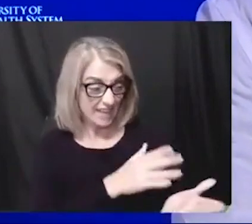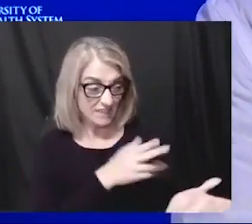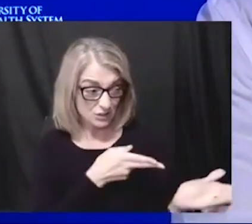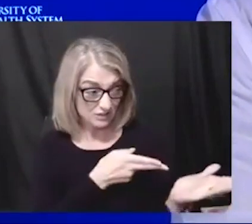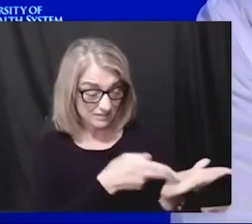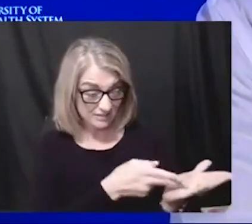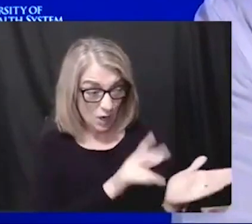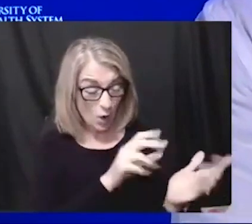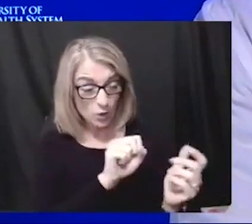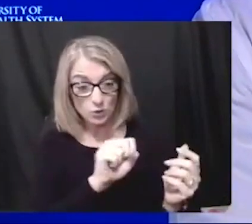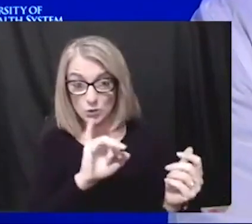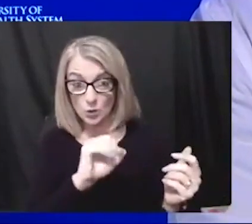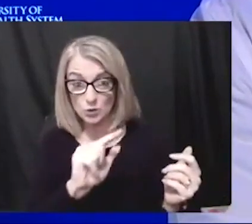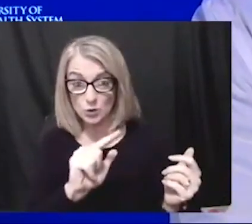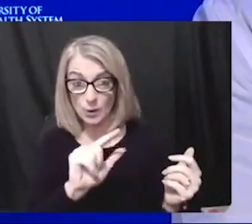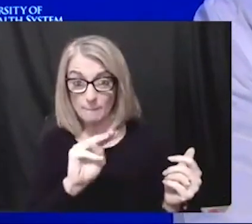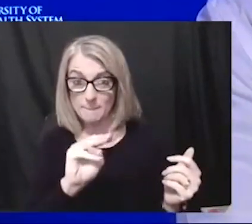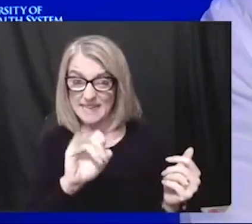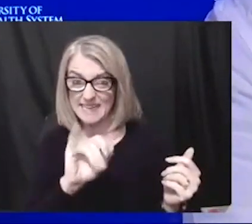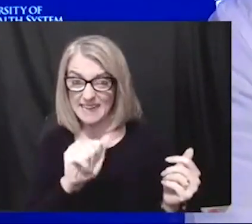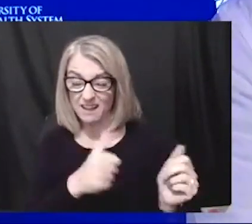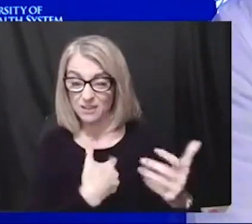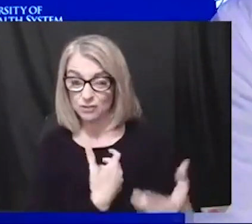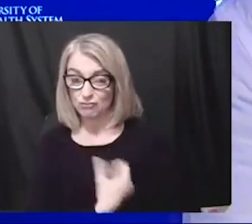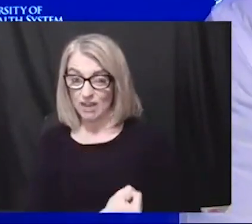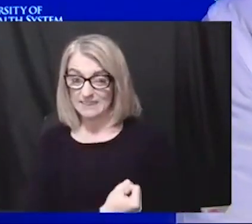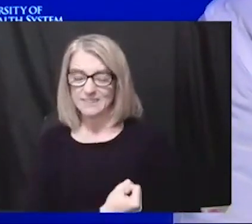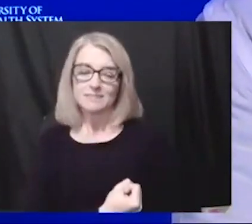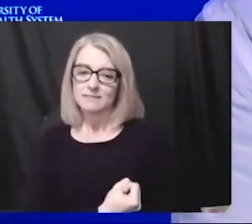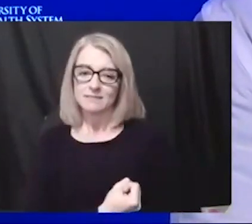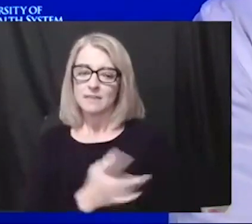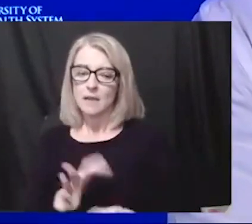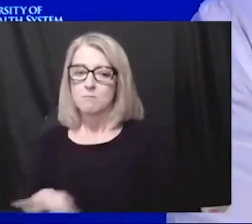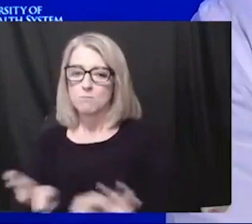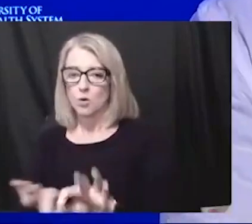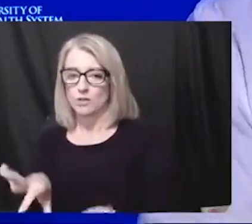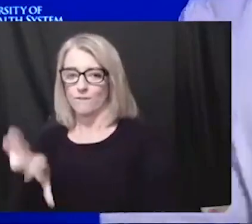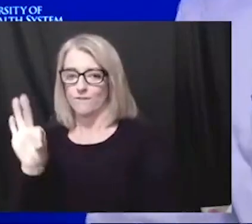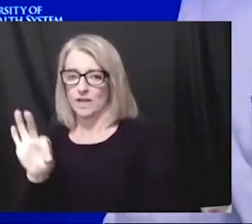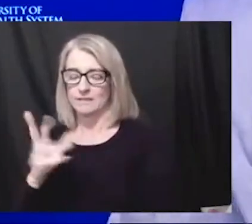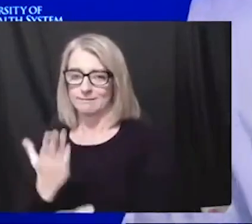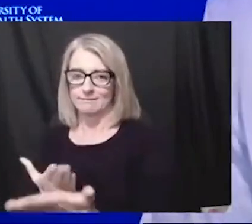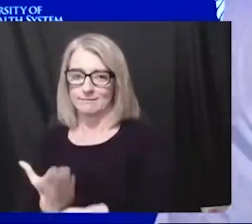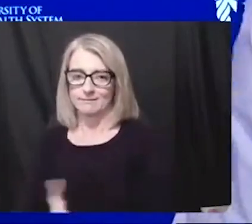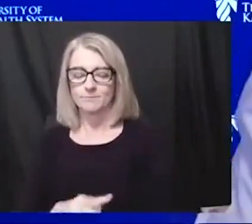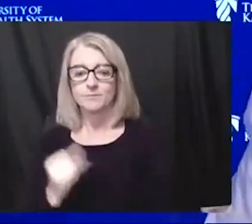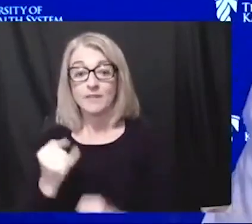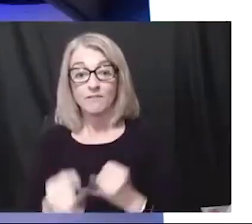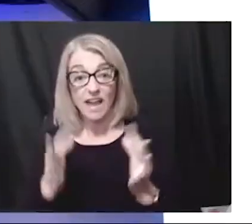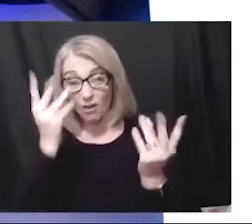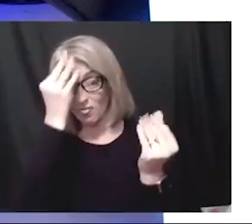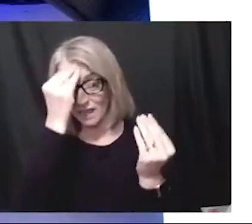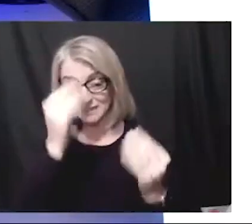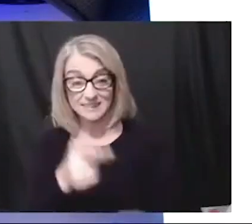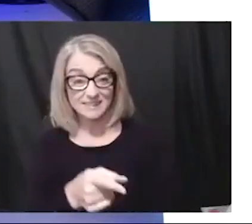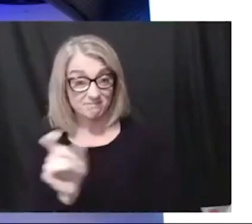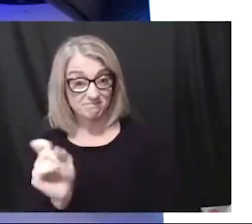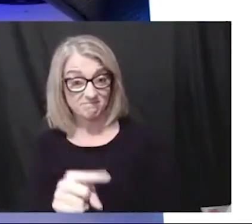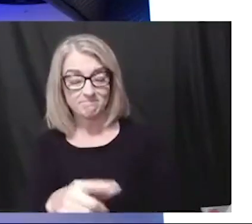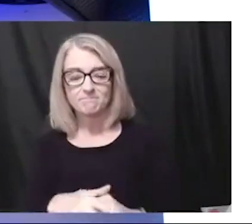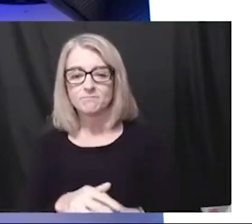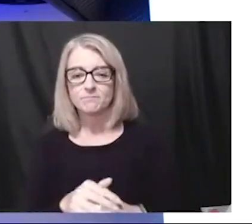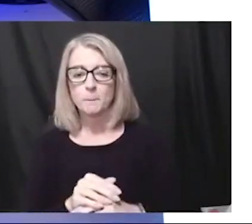school. I can't be late to school. I'll be in detention, blah, blah, blah. What? It's a choice. Go upstairs, get changed. I'm going to take everybody else to school. I'll come back and